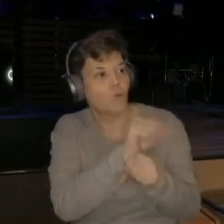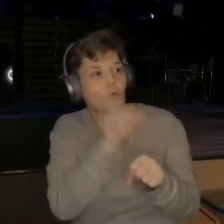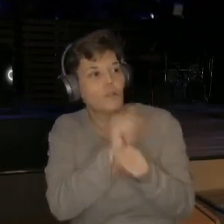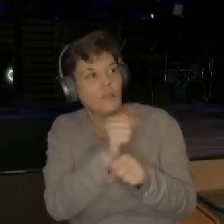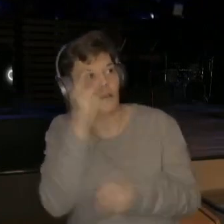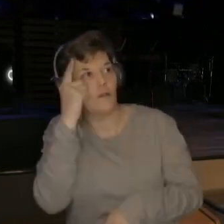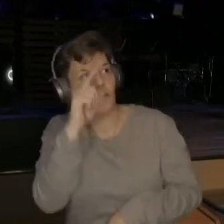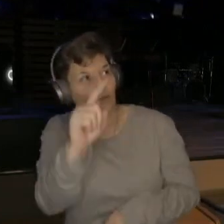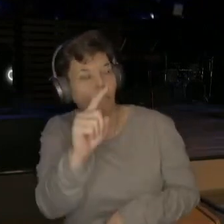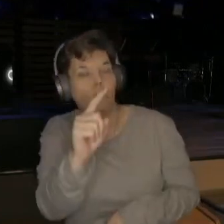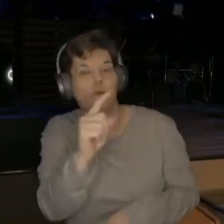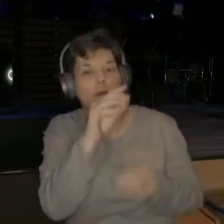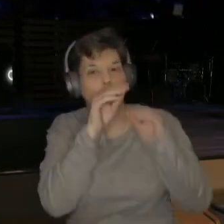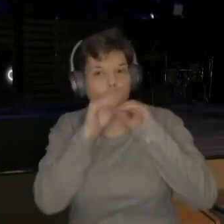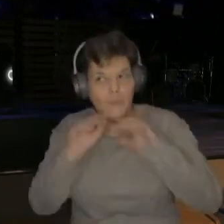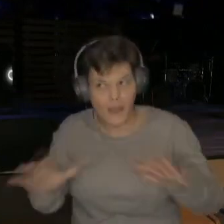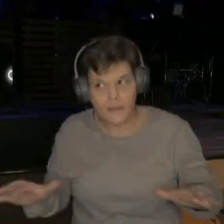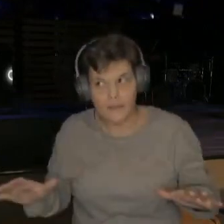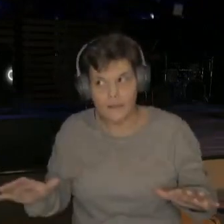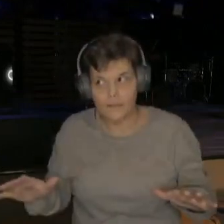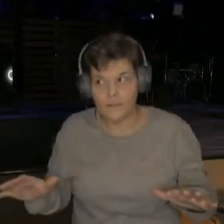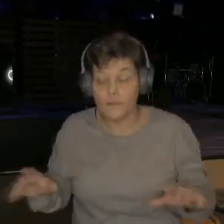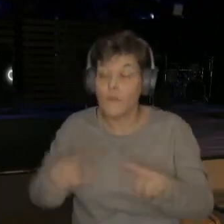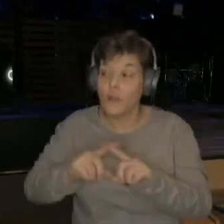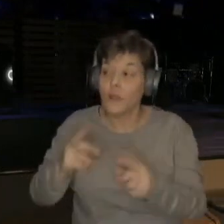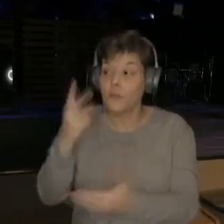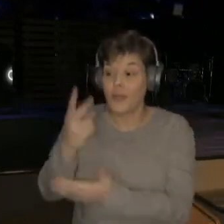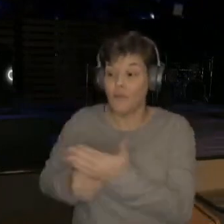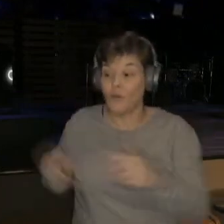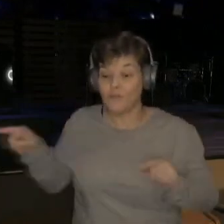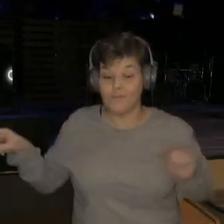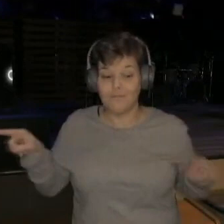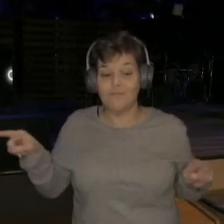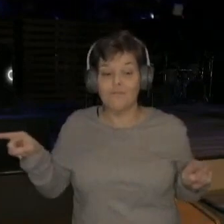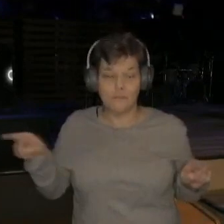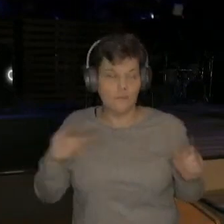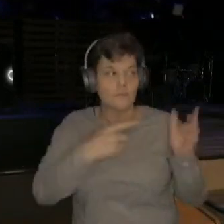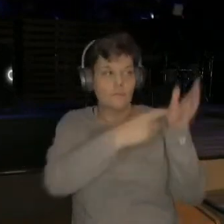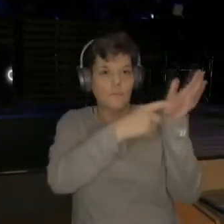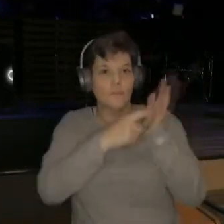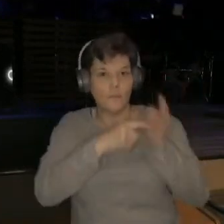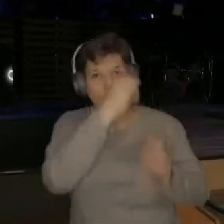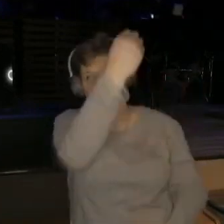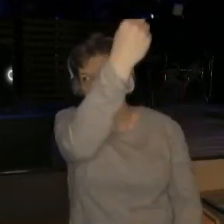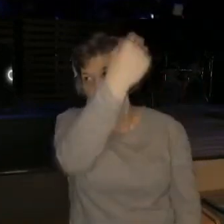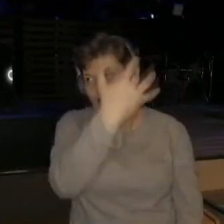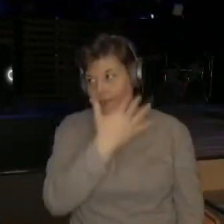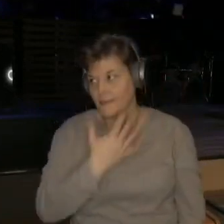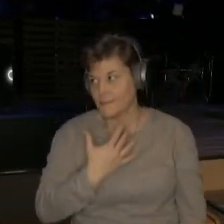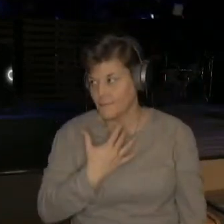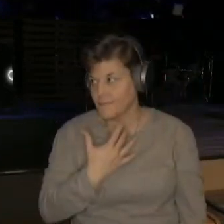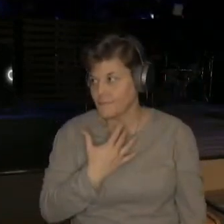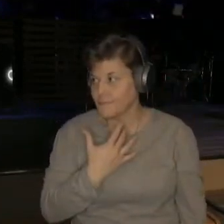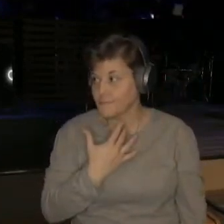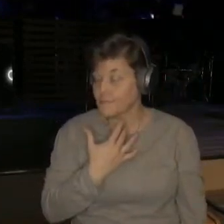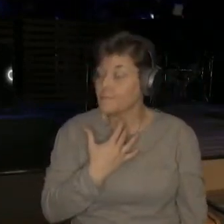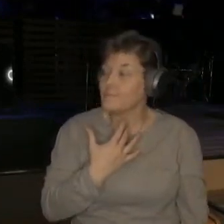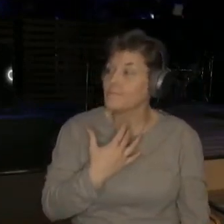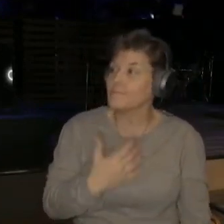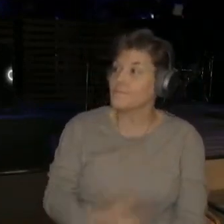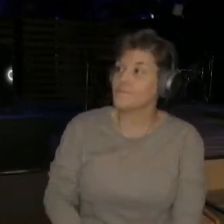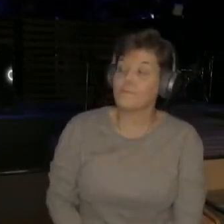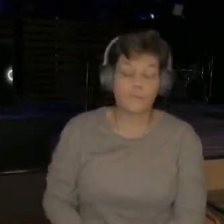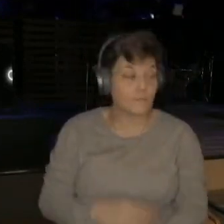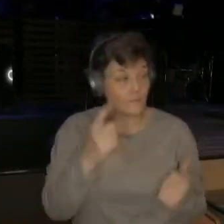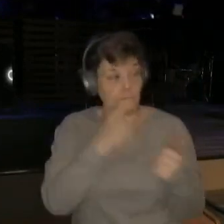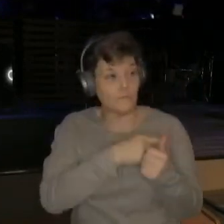Both needed the revelation of grace. And the son went on to say, I have never once disobeyed